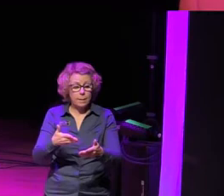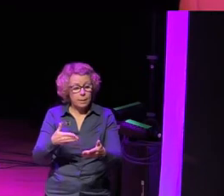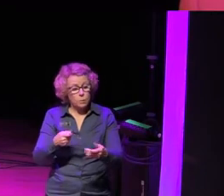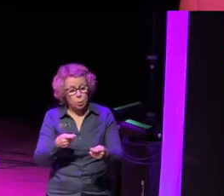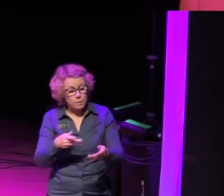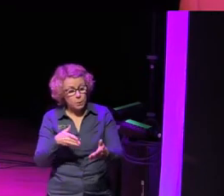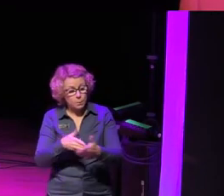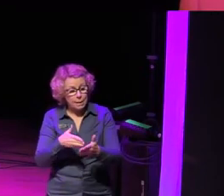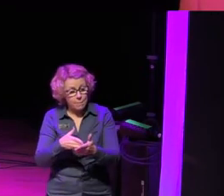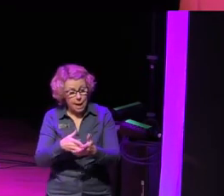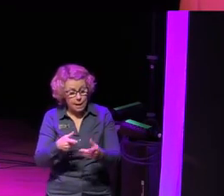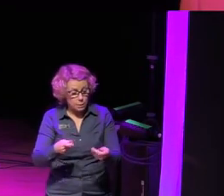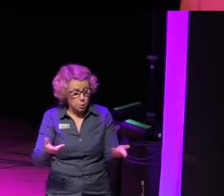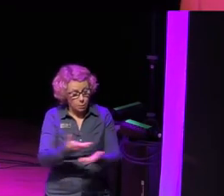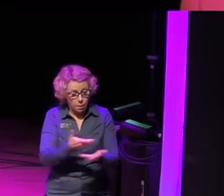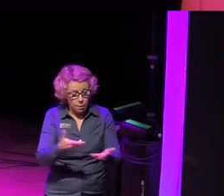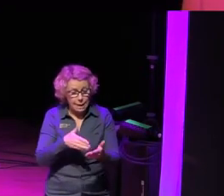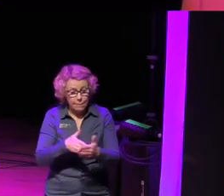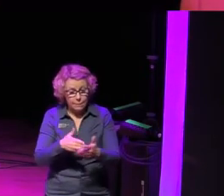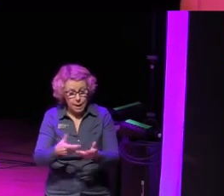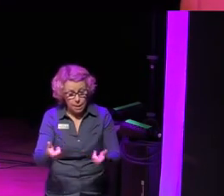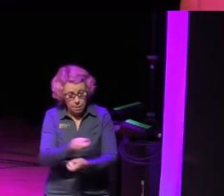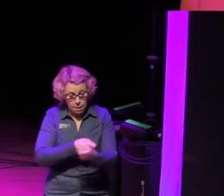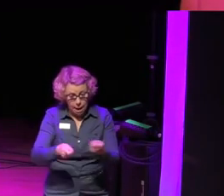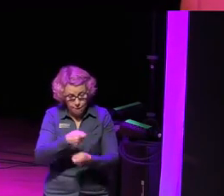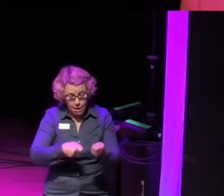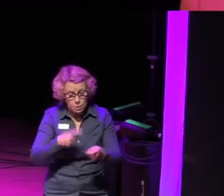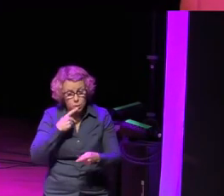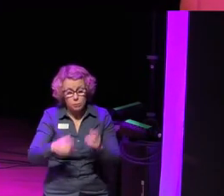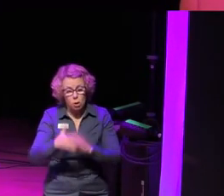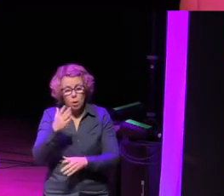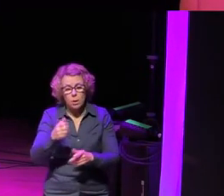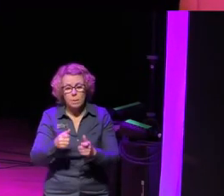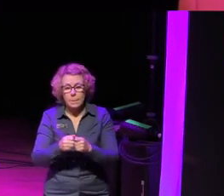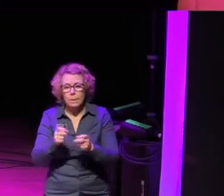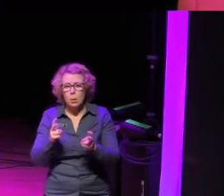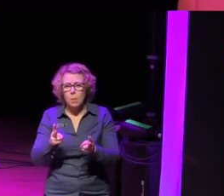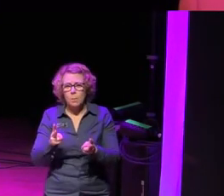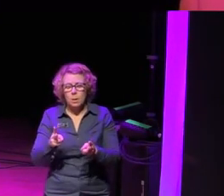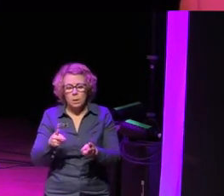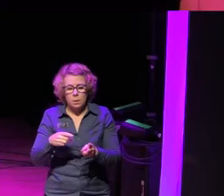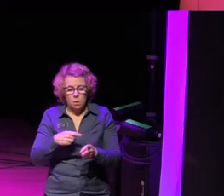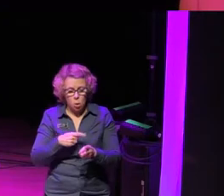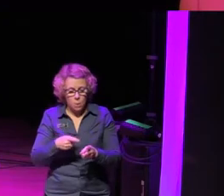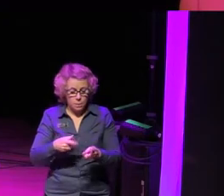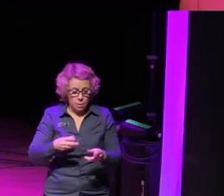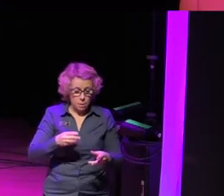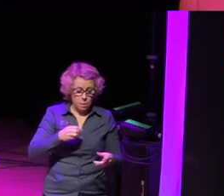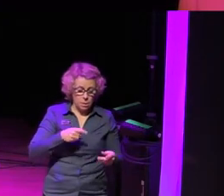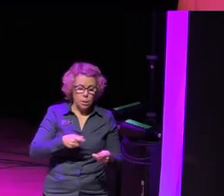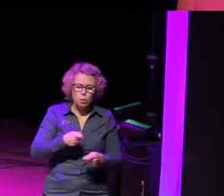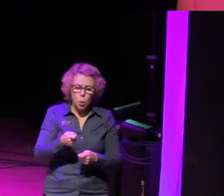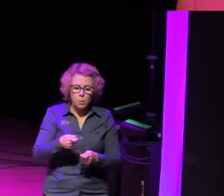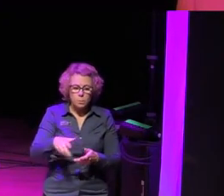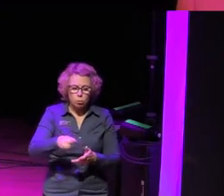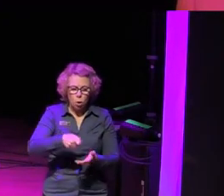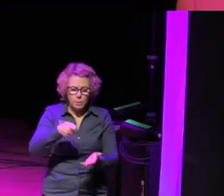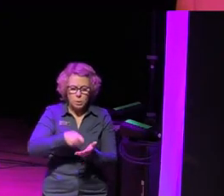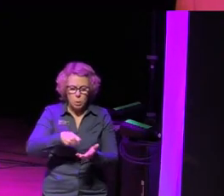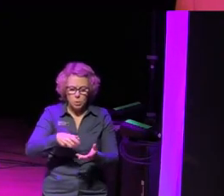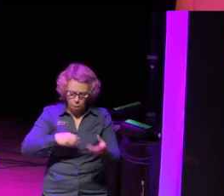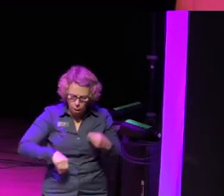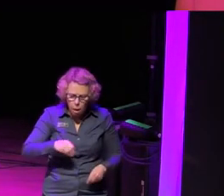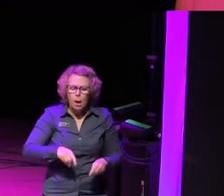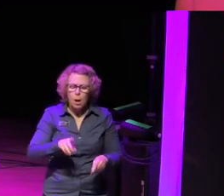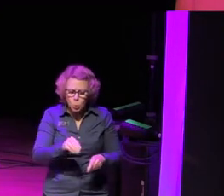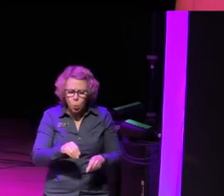you. The same when it comes to welfare systems, if they're conditioned, then there's somebody making a decision and it's sensitive to